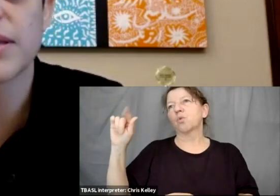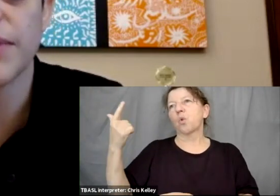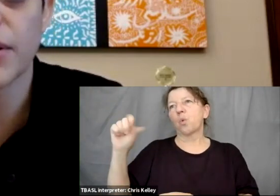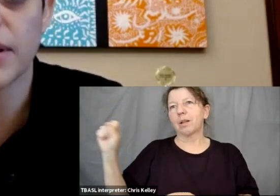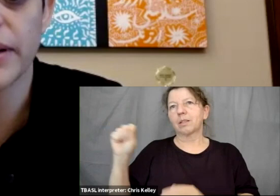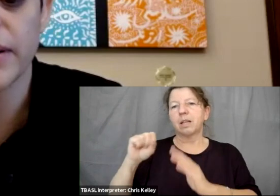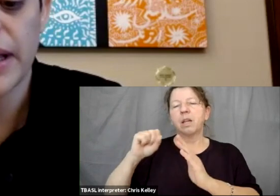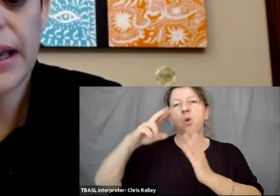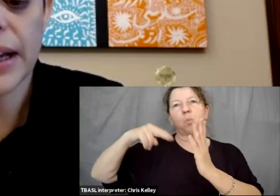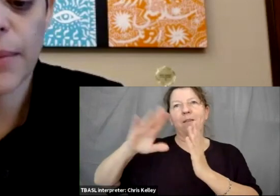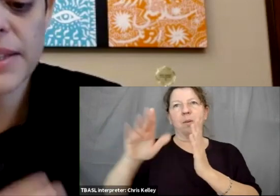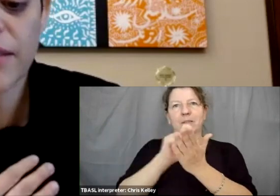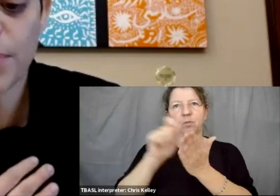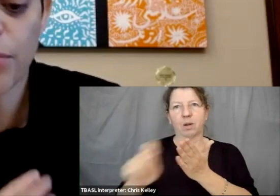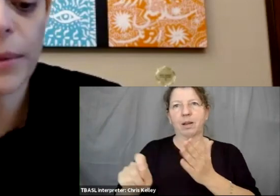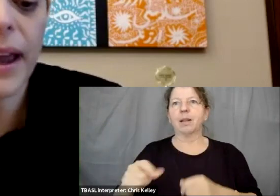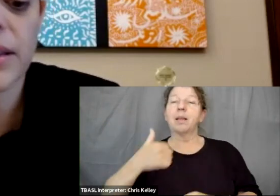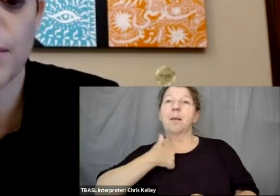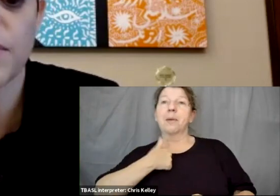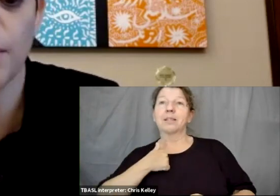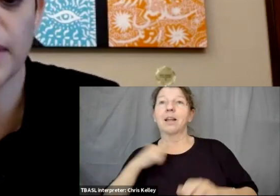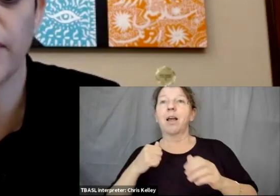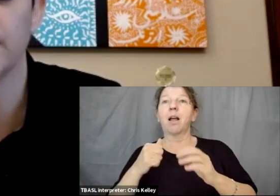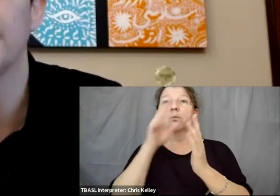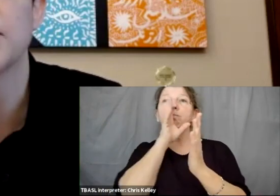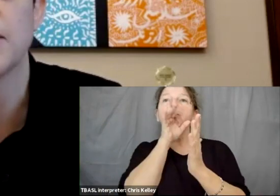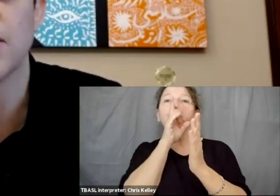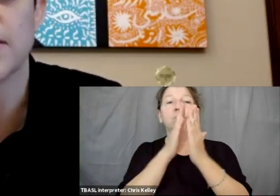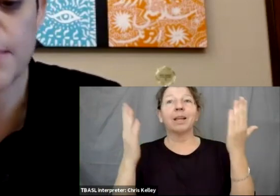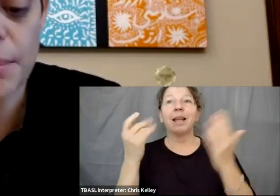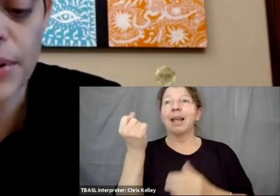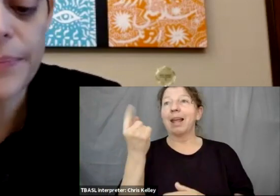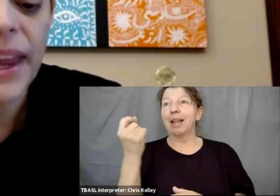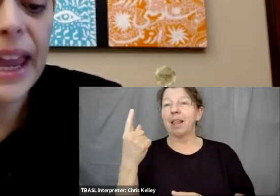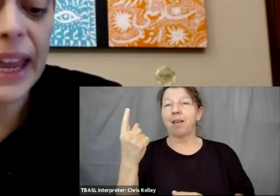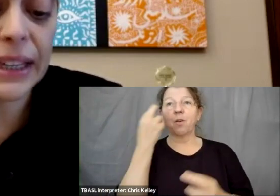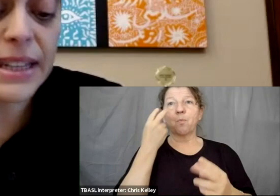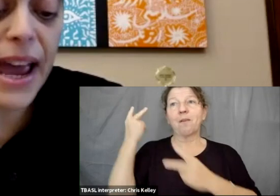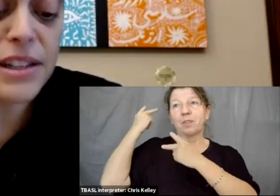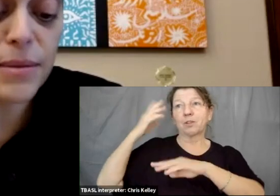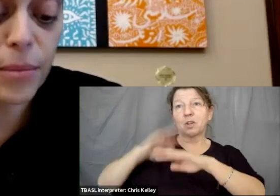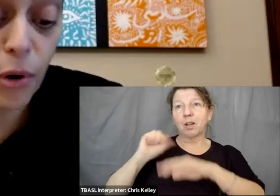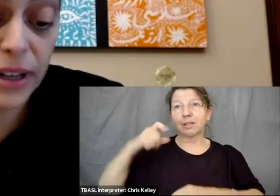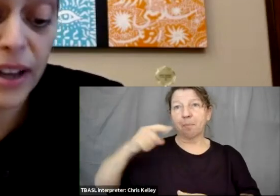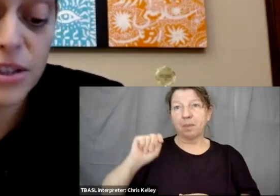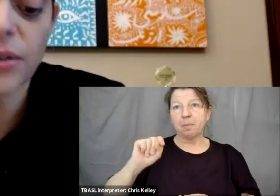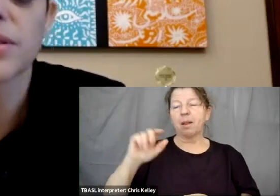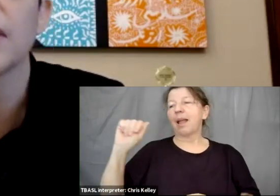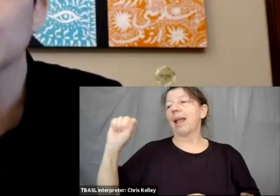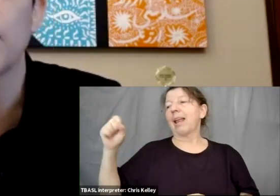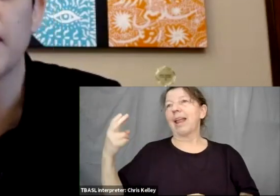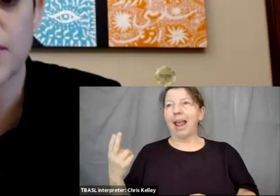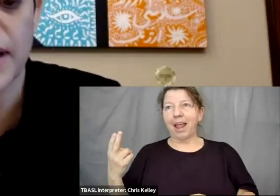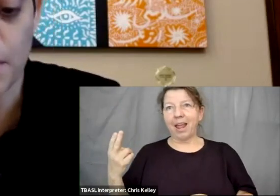work, Severe Clear, myself performing excerpts from 11 Reflections on September, and Ash